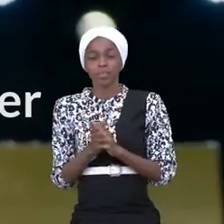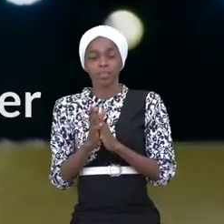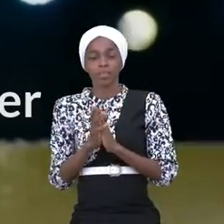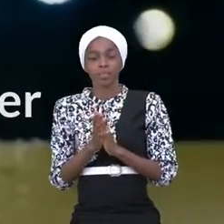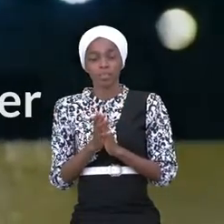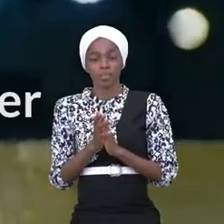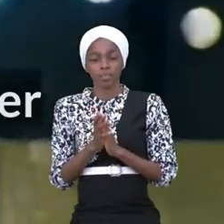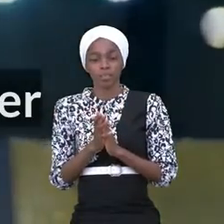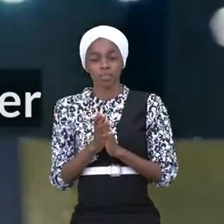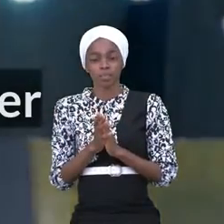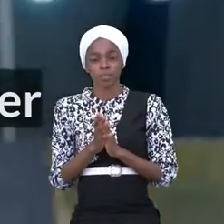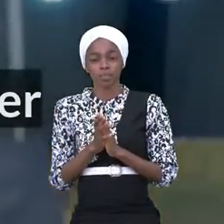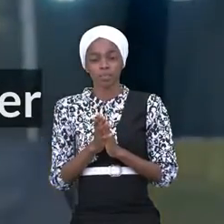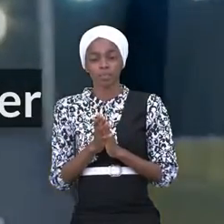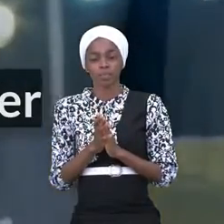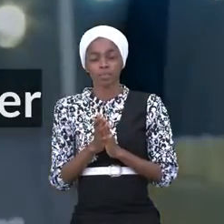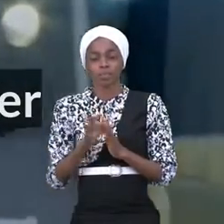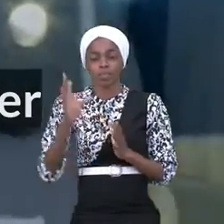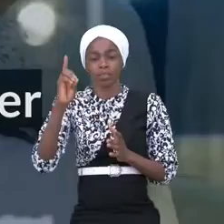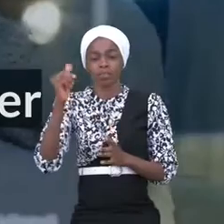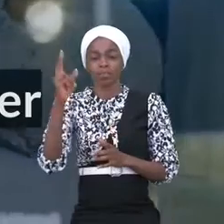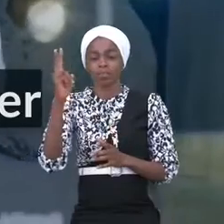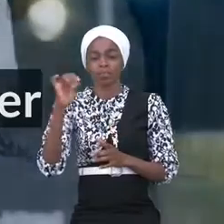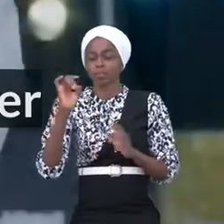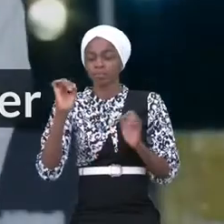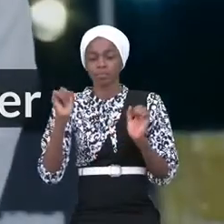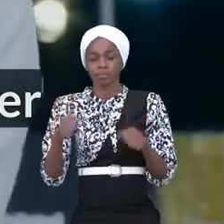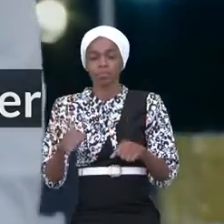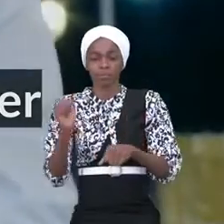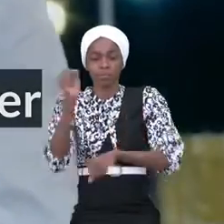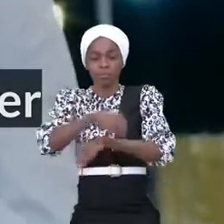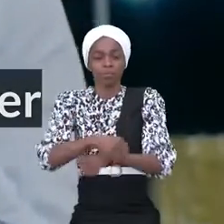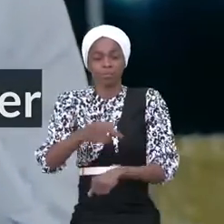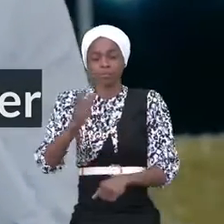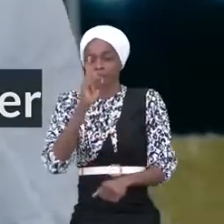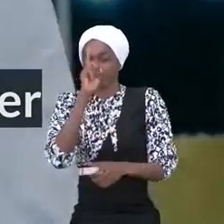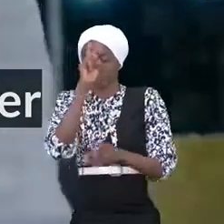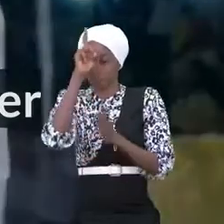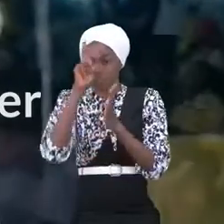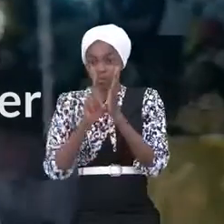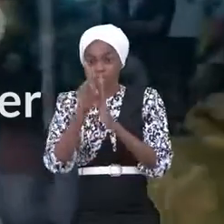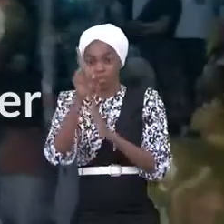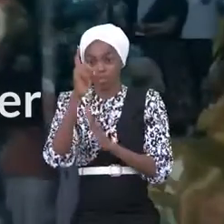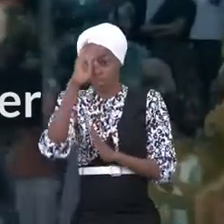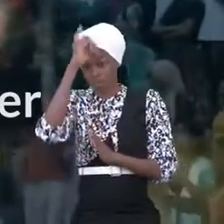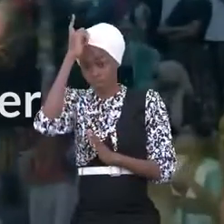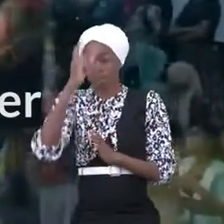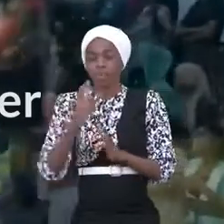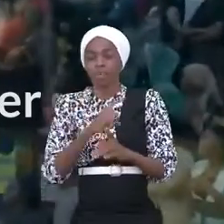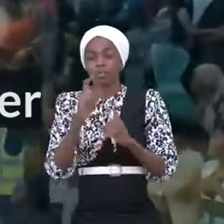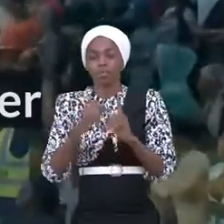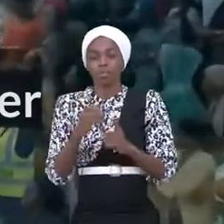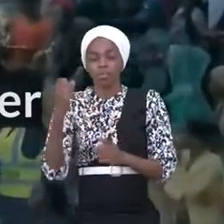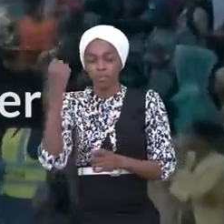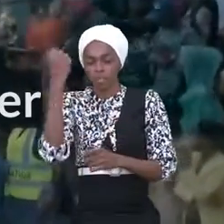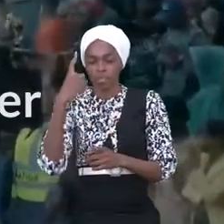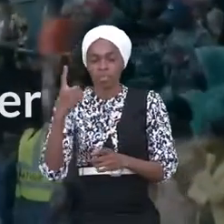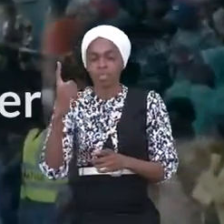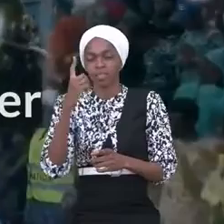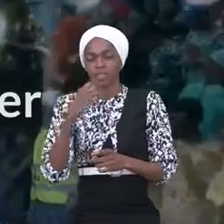David can deal with Goliath when he understands the way of the altar.